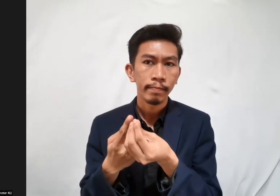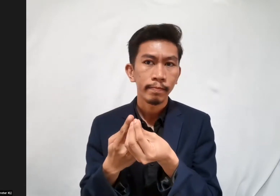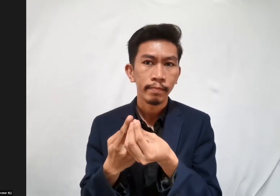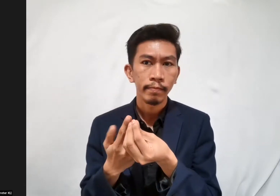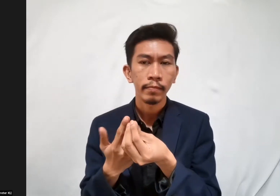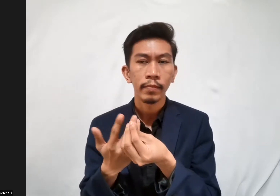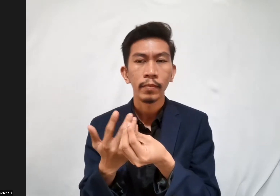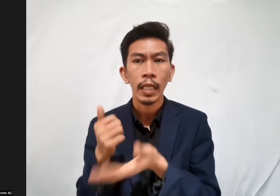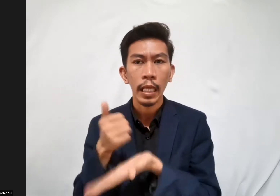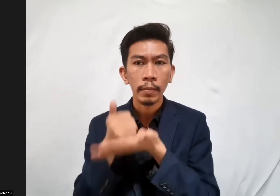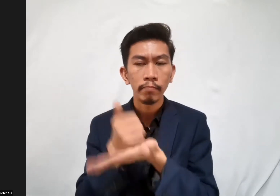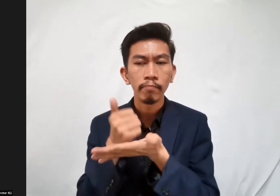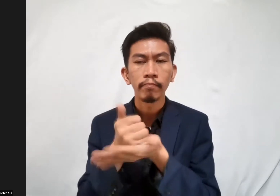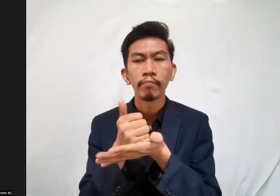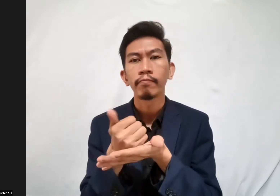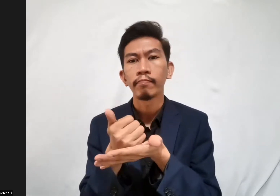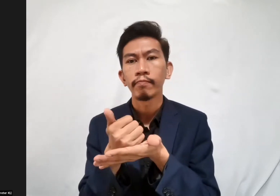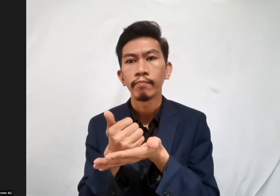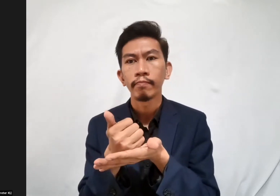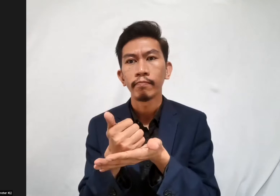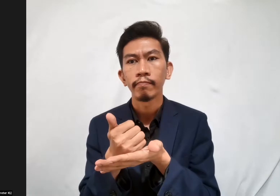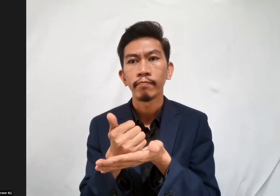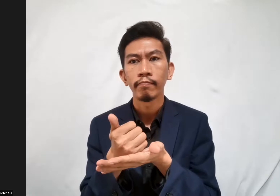helping engage and